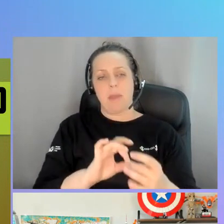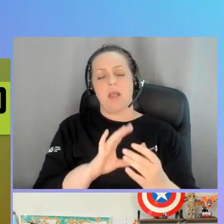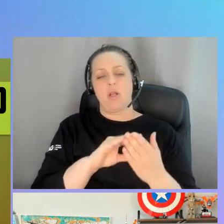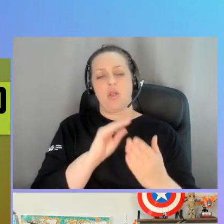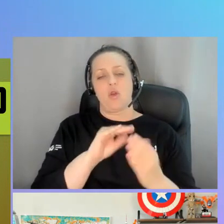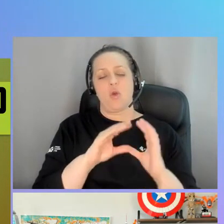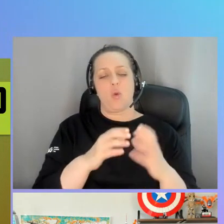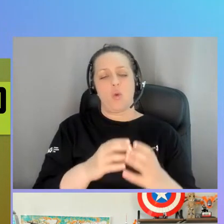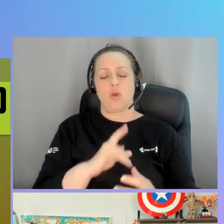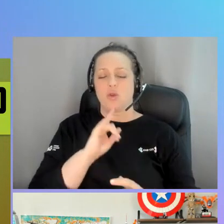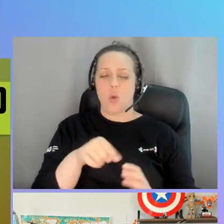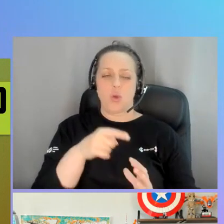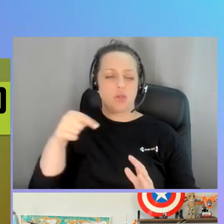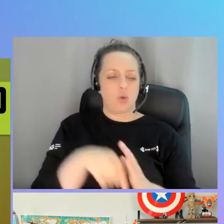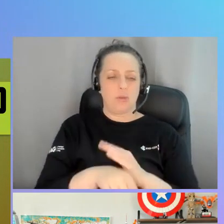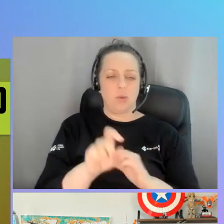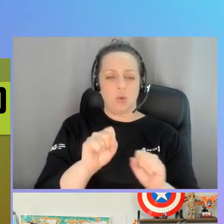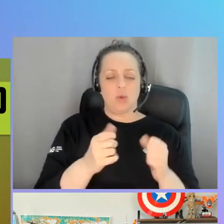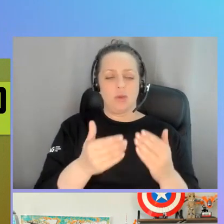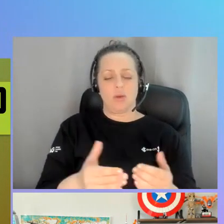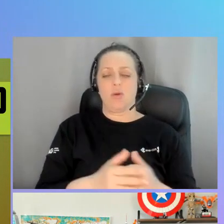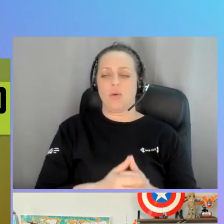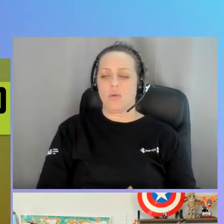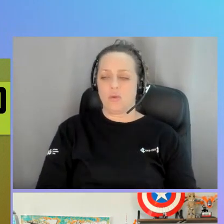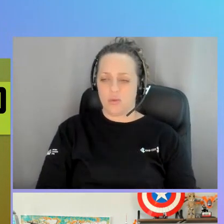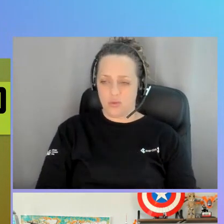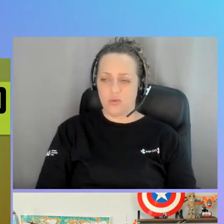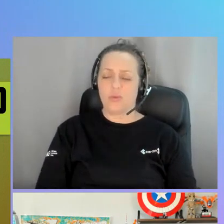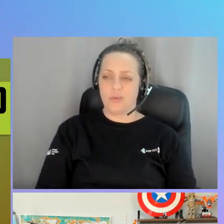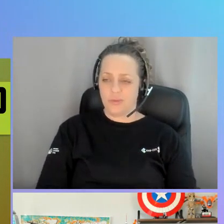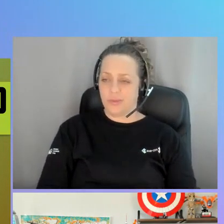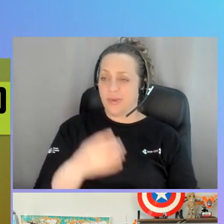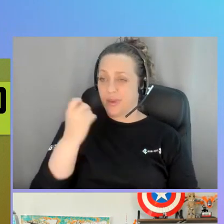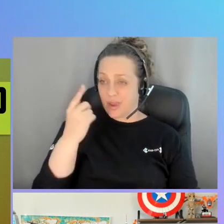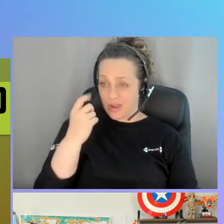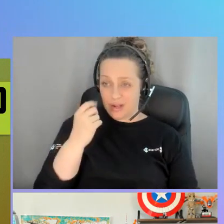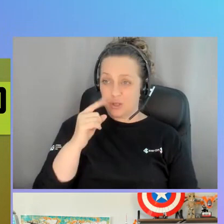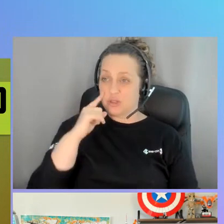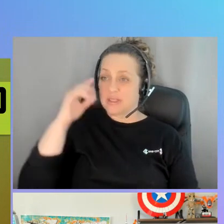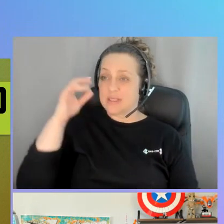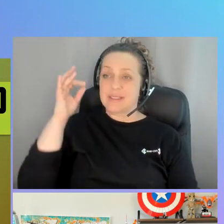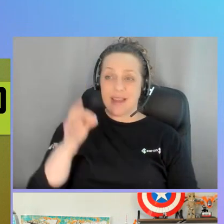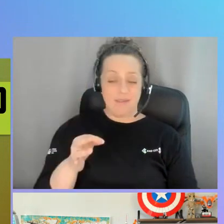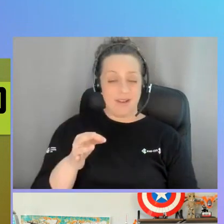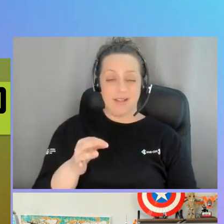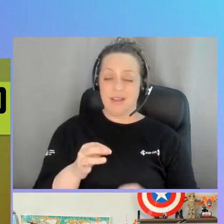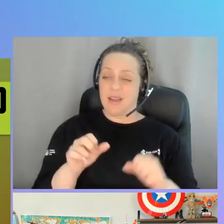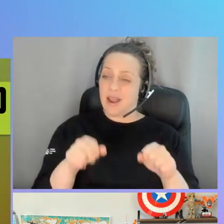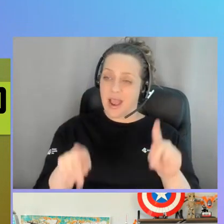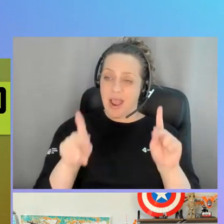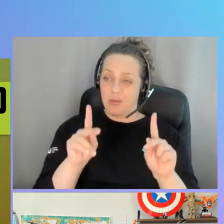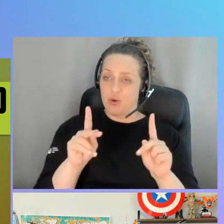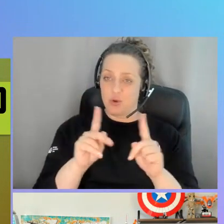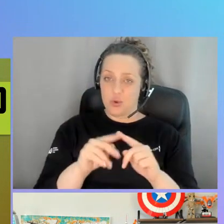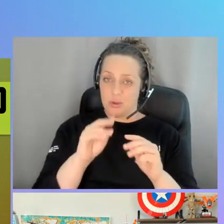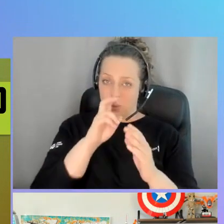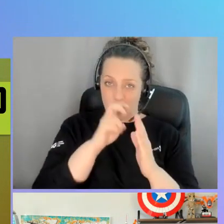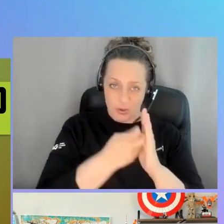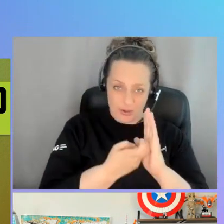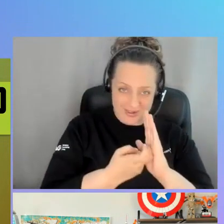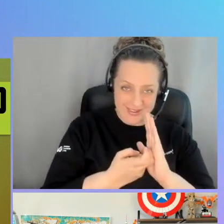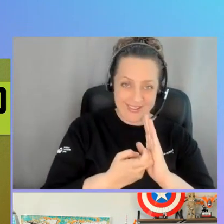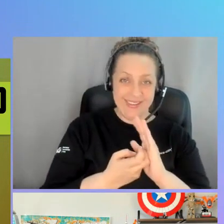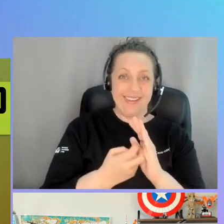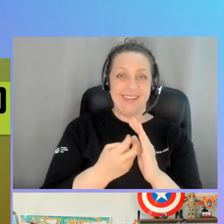there's only so deep that you can go. But nonetheless, there's definitely an opportunity to get more into the weeds